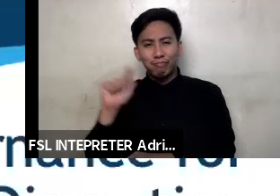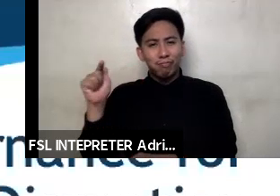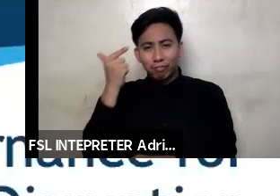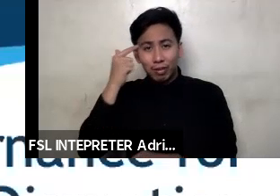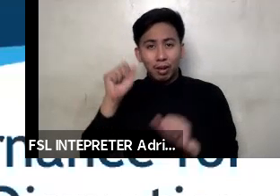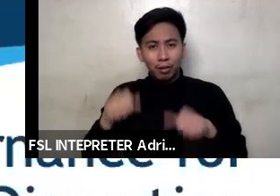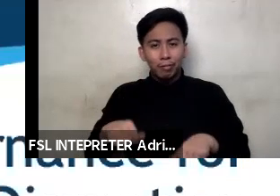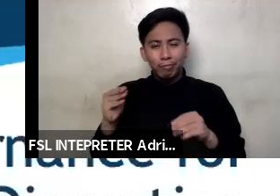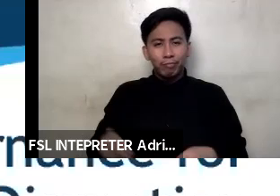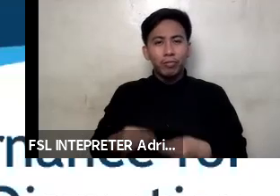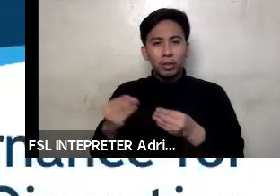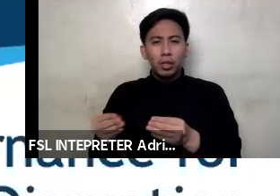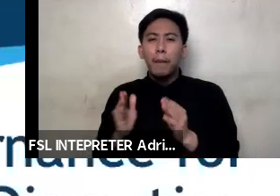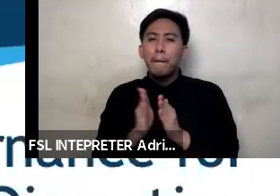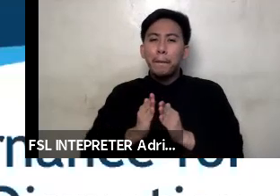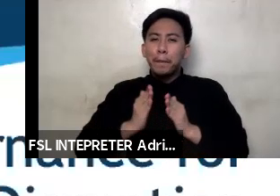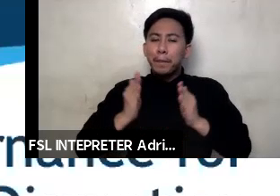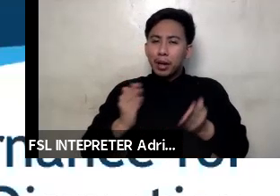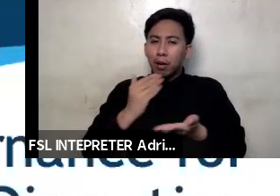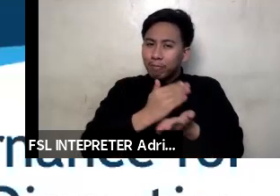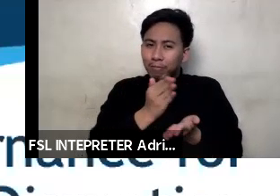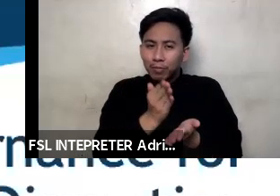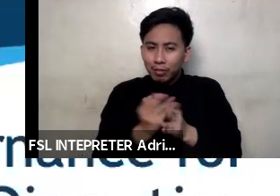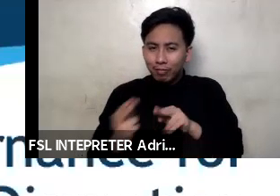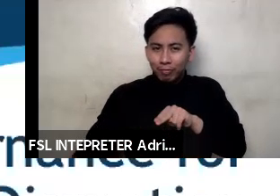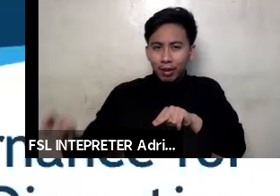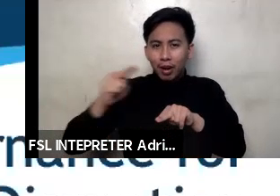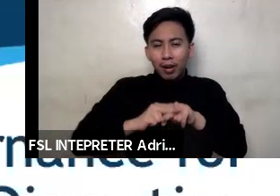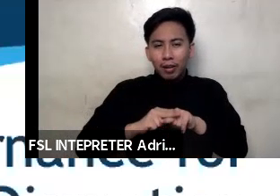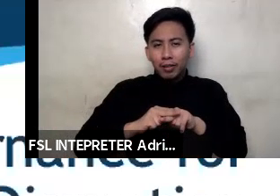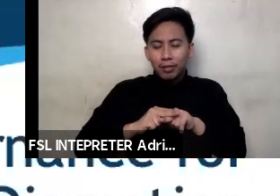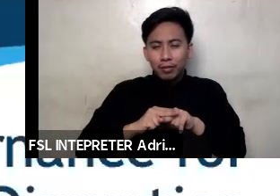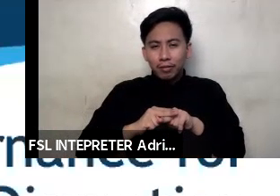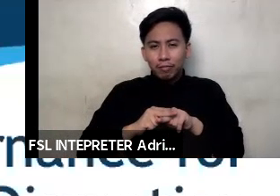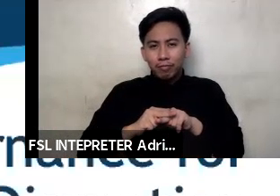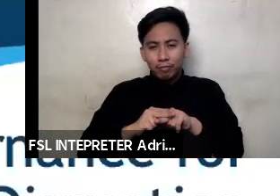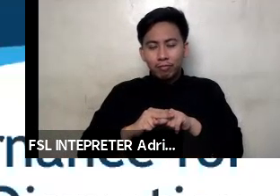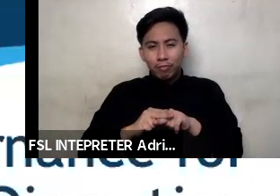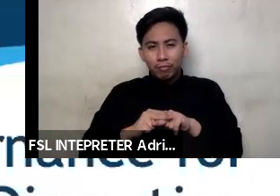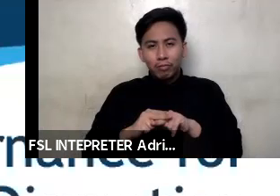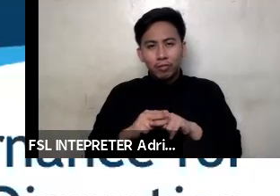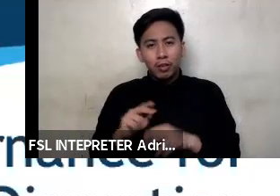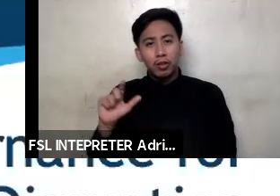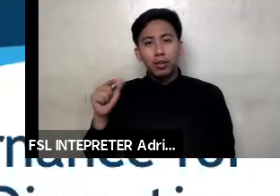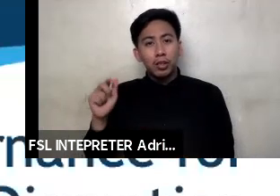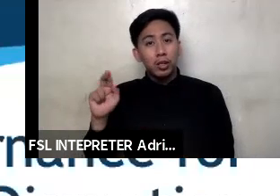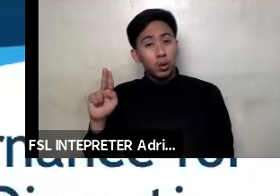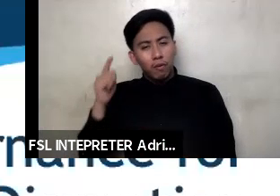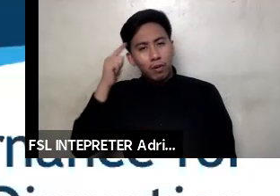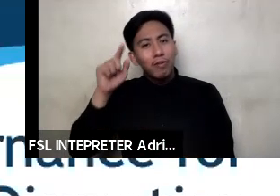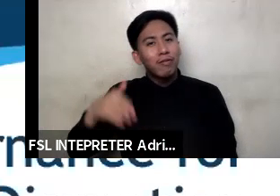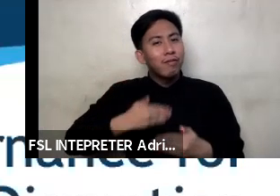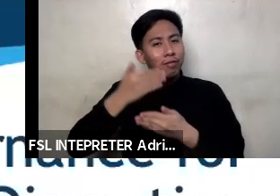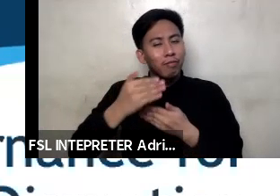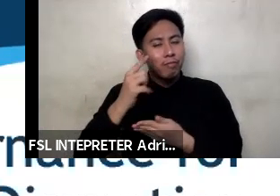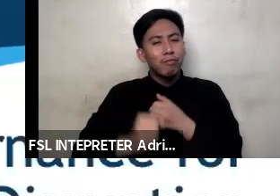given a bigger share of the incremental increase in the era of the LGUs for next year.